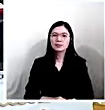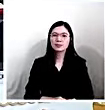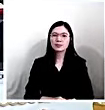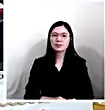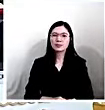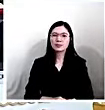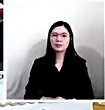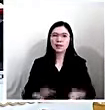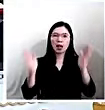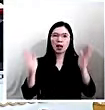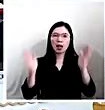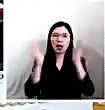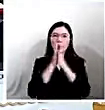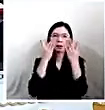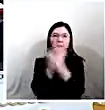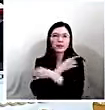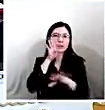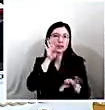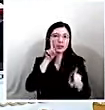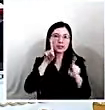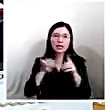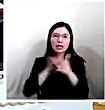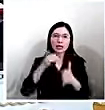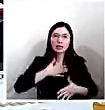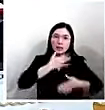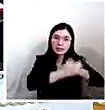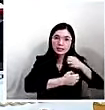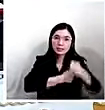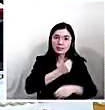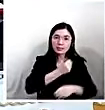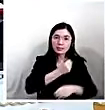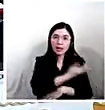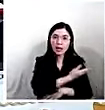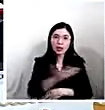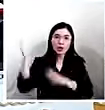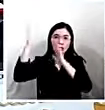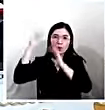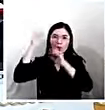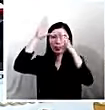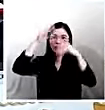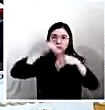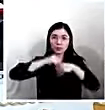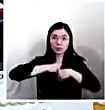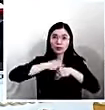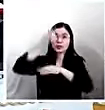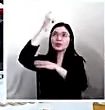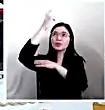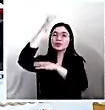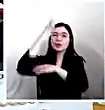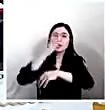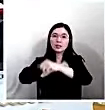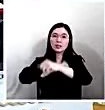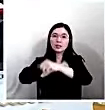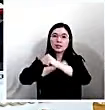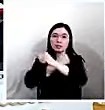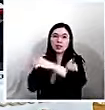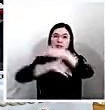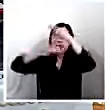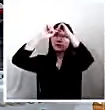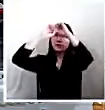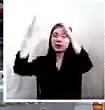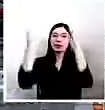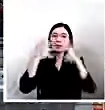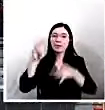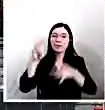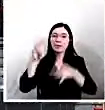Pray, my dear brothers and sisters, that my sacrifice and yours may be acceptable to God, the Almighty Father. May